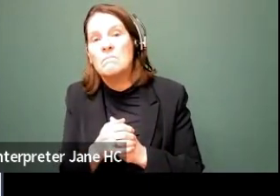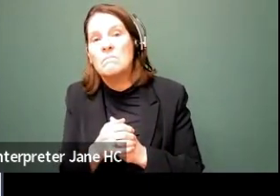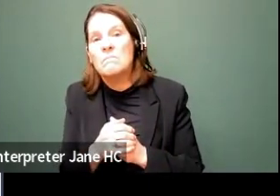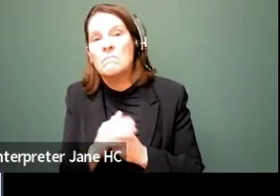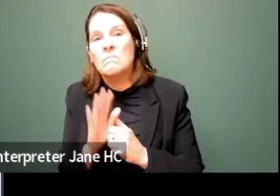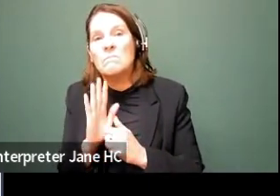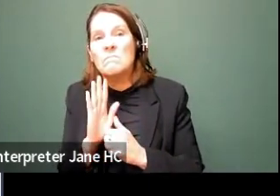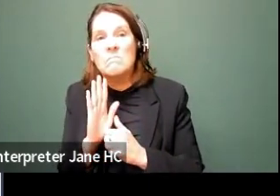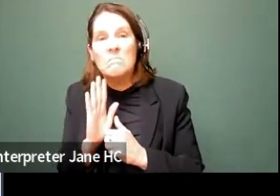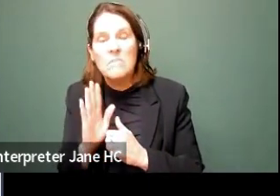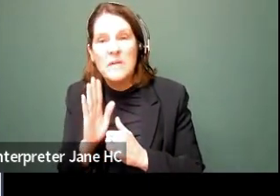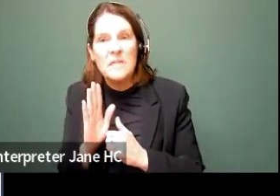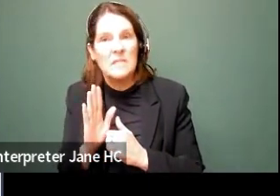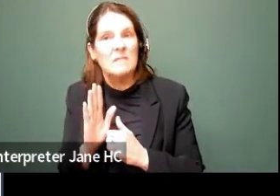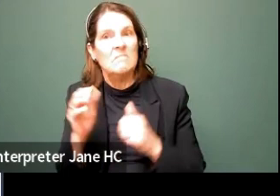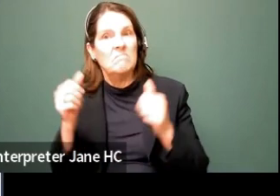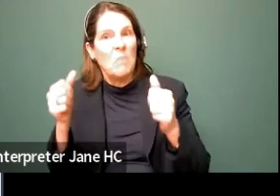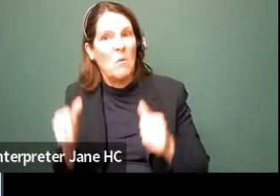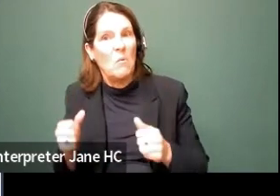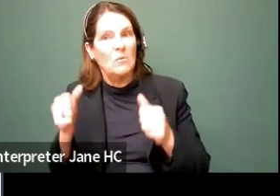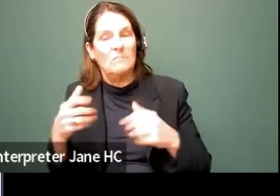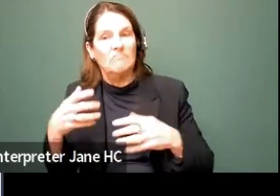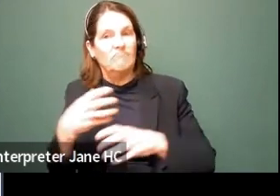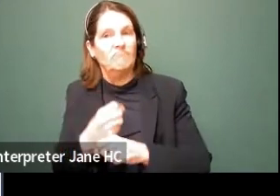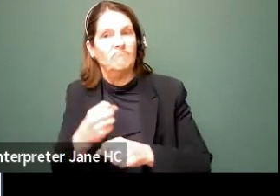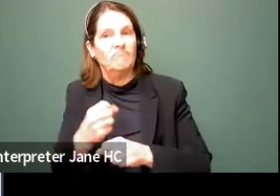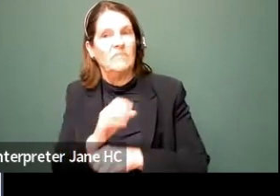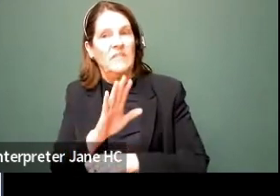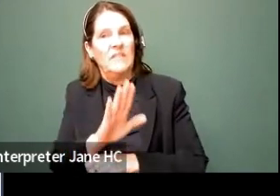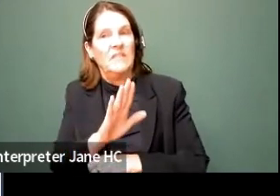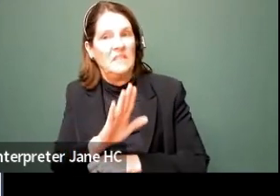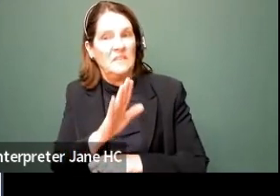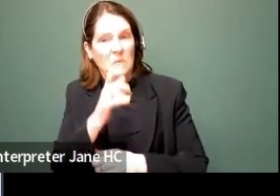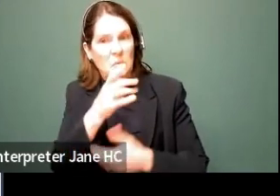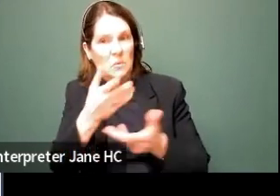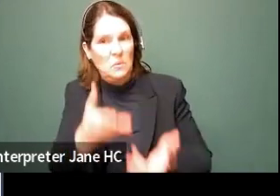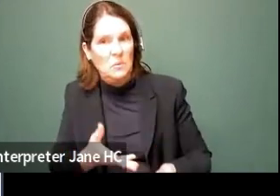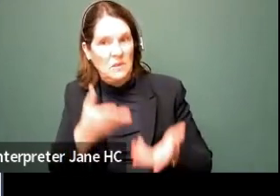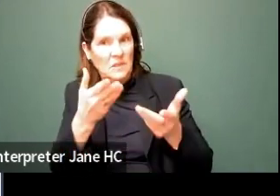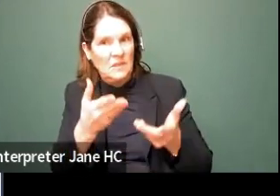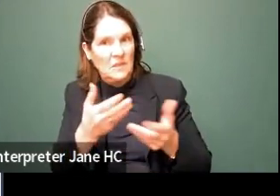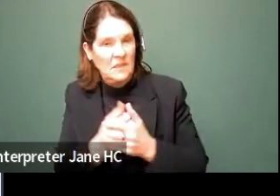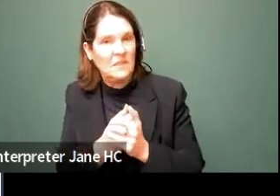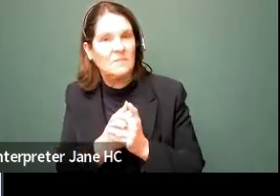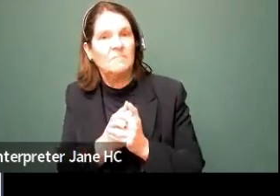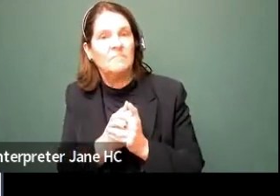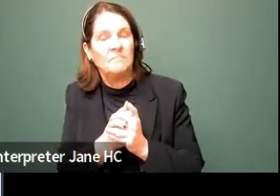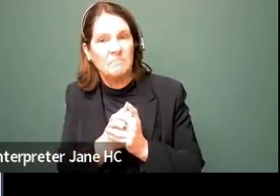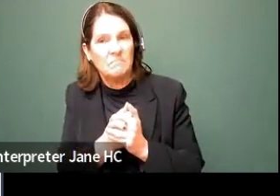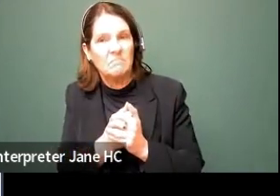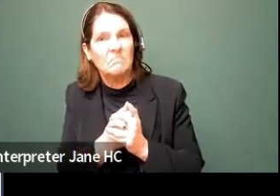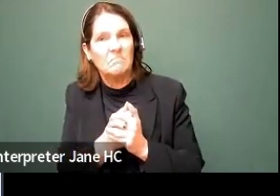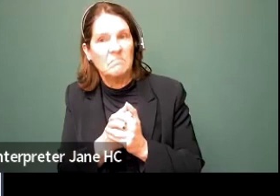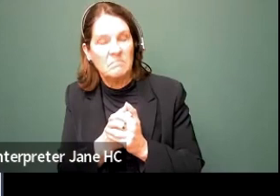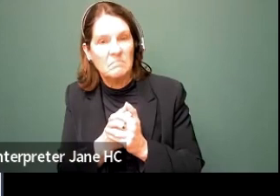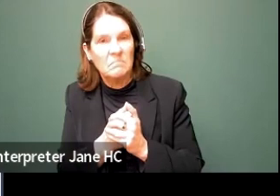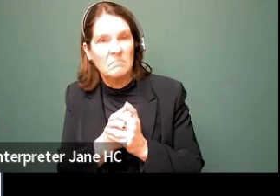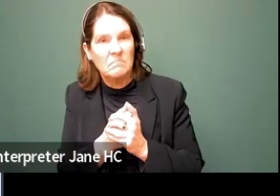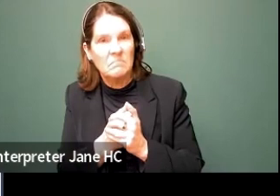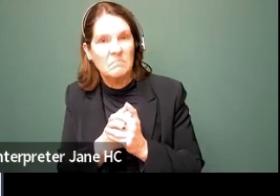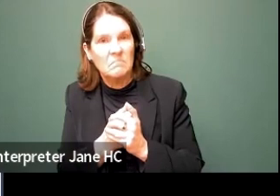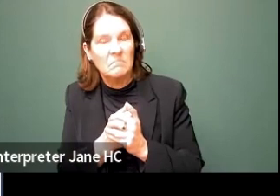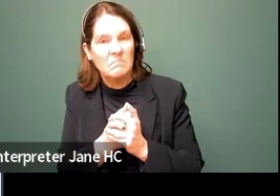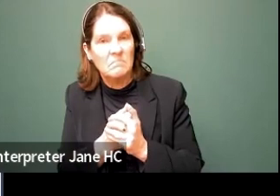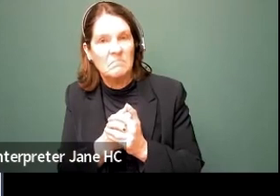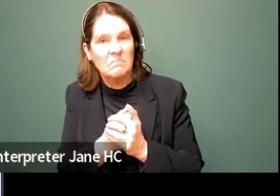posting and just a brief summary of his personal biography and